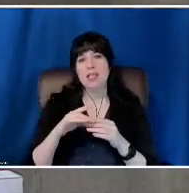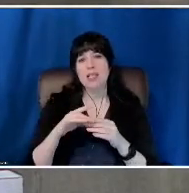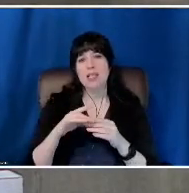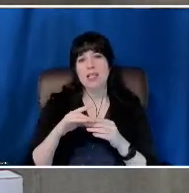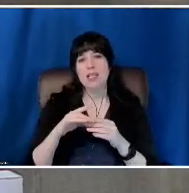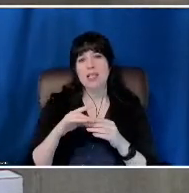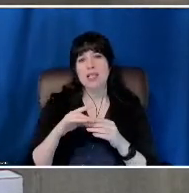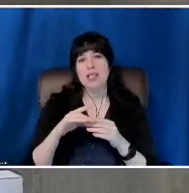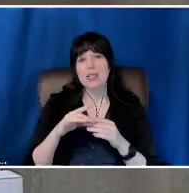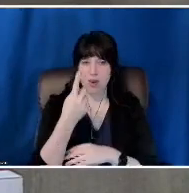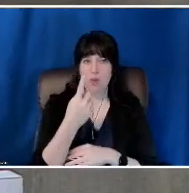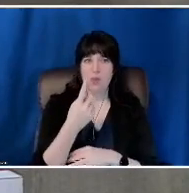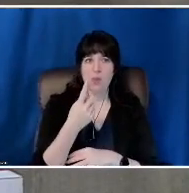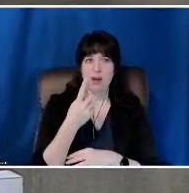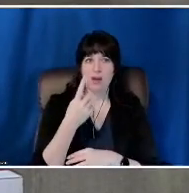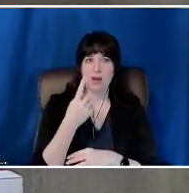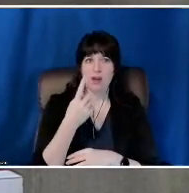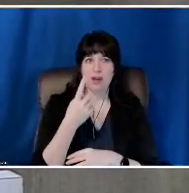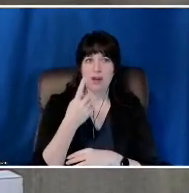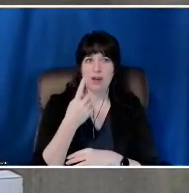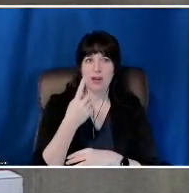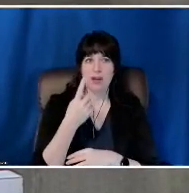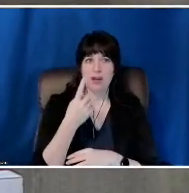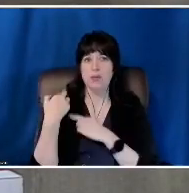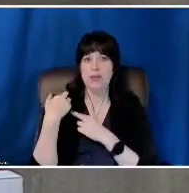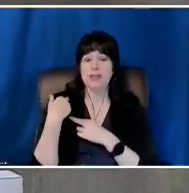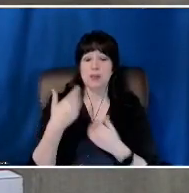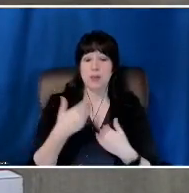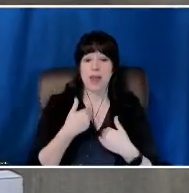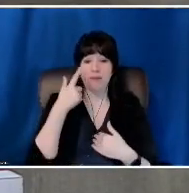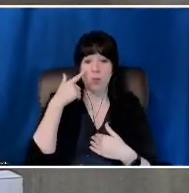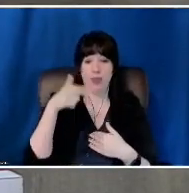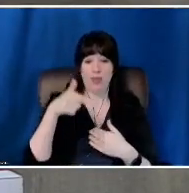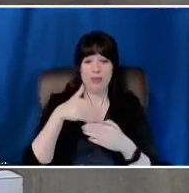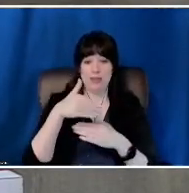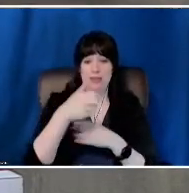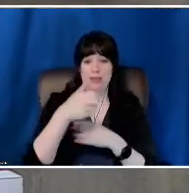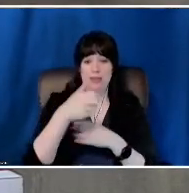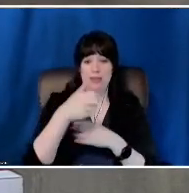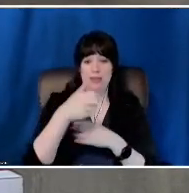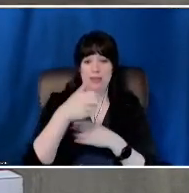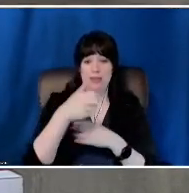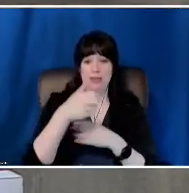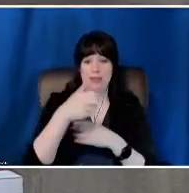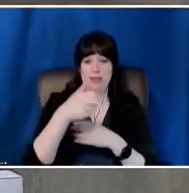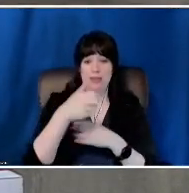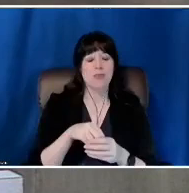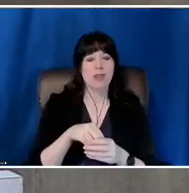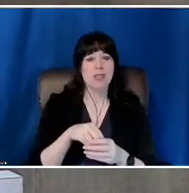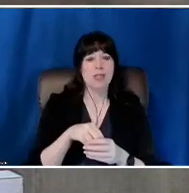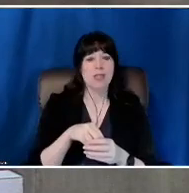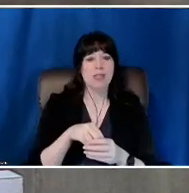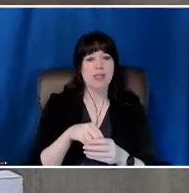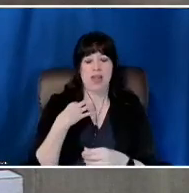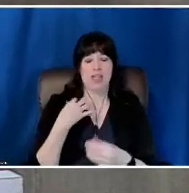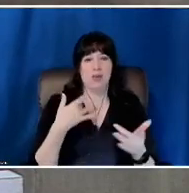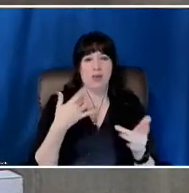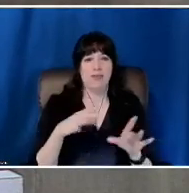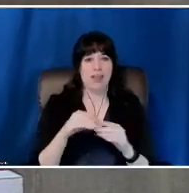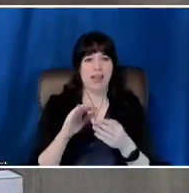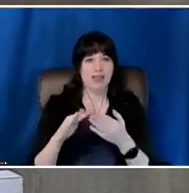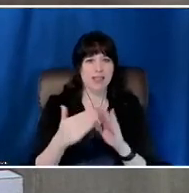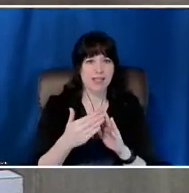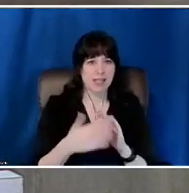roles and responsibilities that we have for this coming year is that we're asking everyone to participate in at least one volunteer event in the city. Mm-hmm. So you basically, your roles are